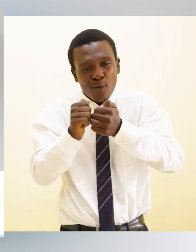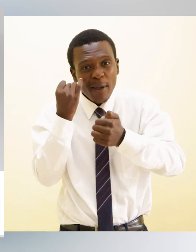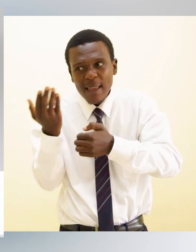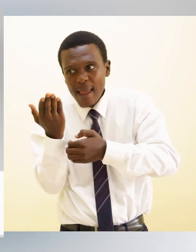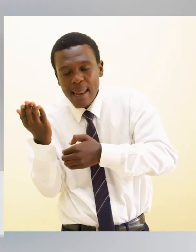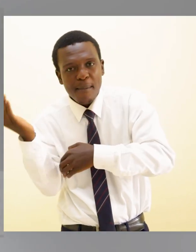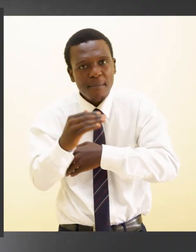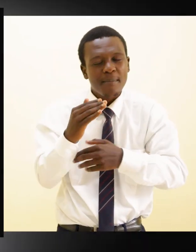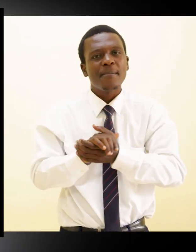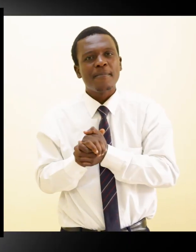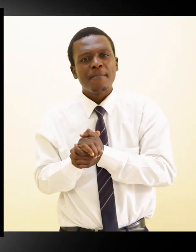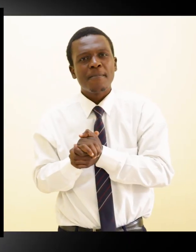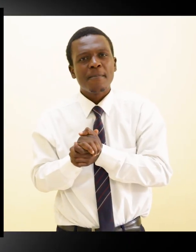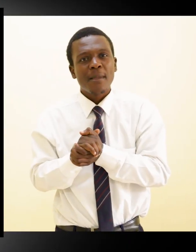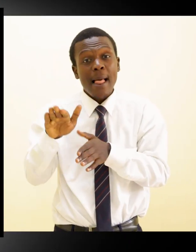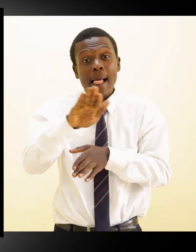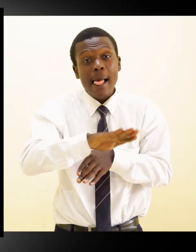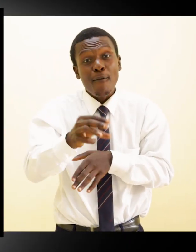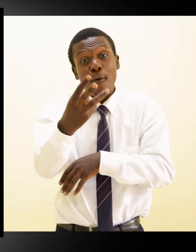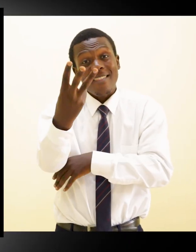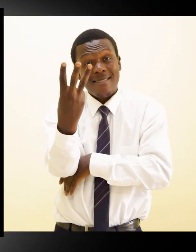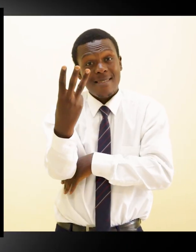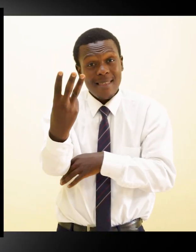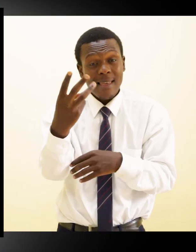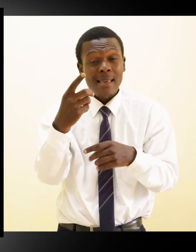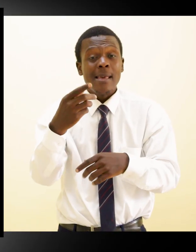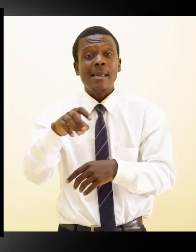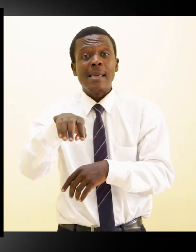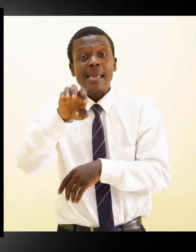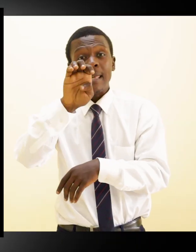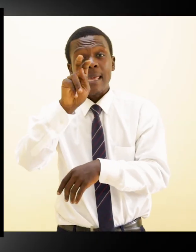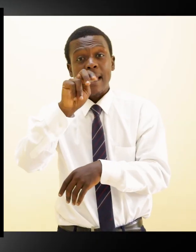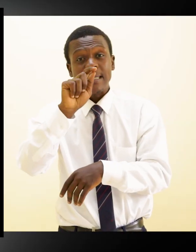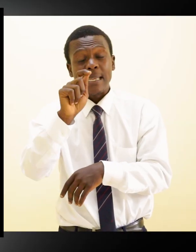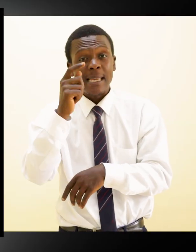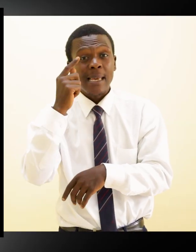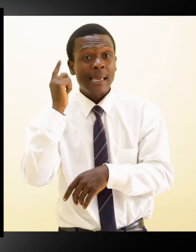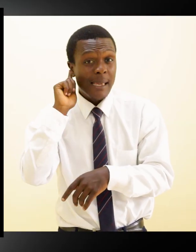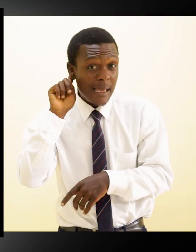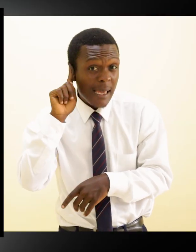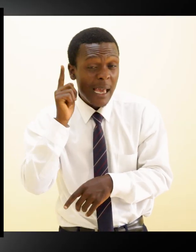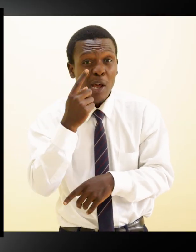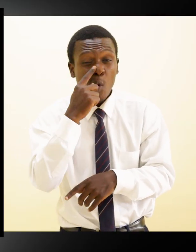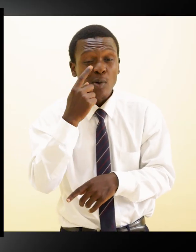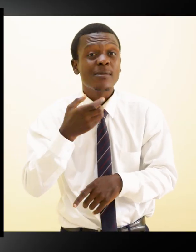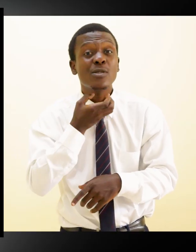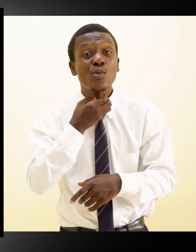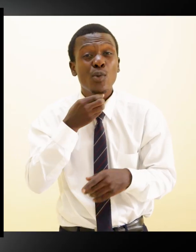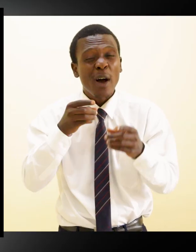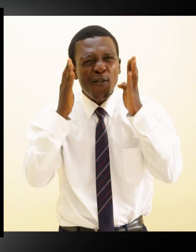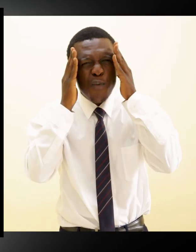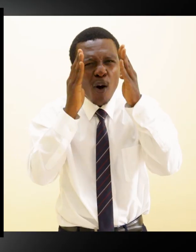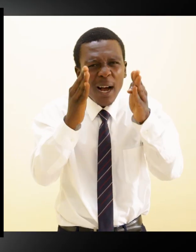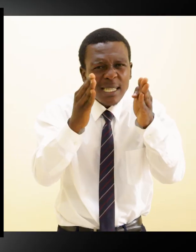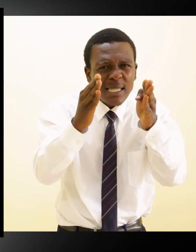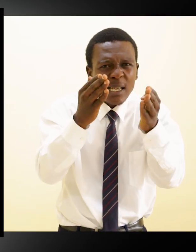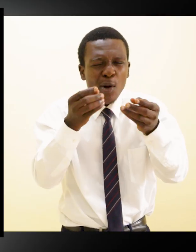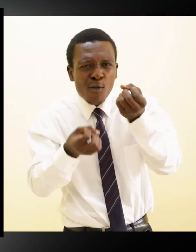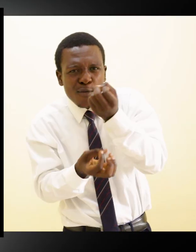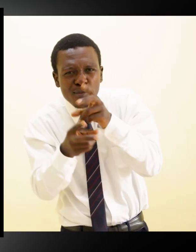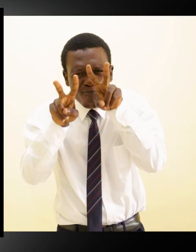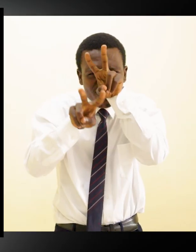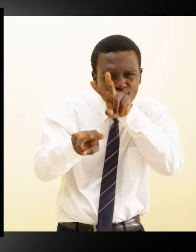arise. Level 3. Ear, nose and throat surgeons and clinical officers are able to focus on a